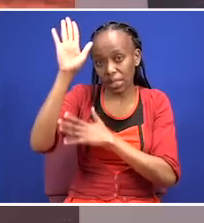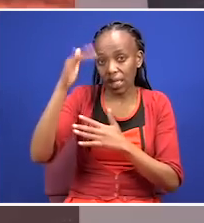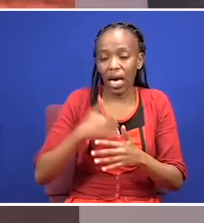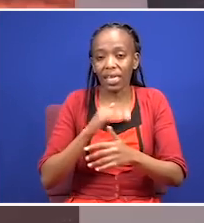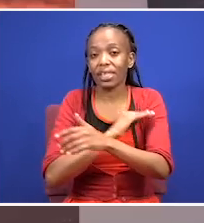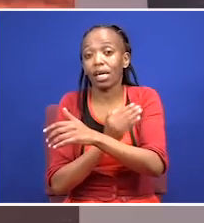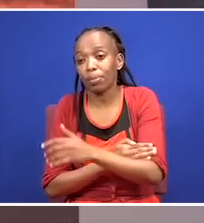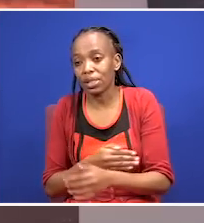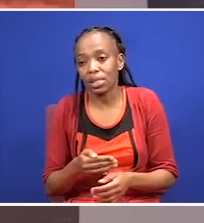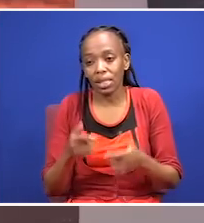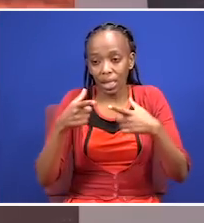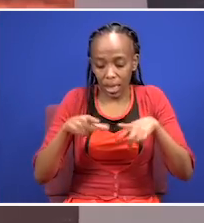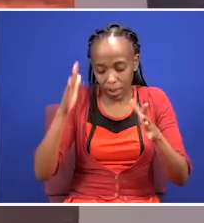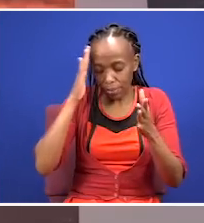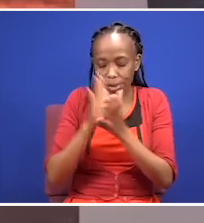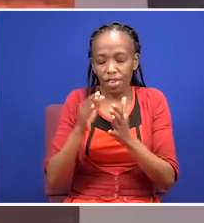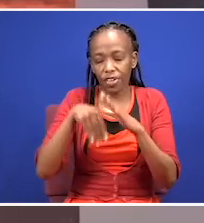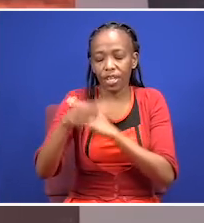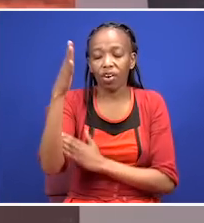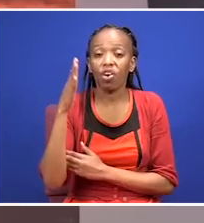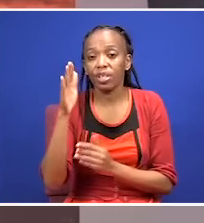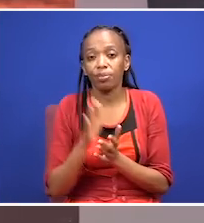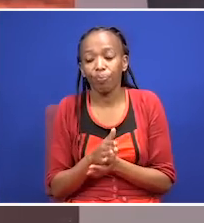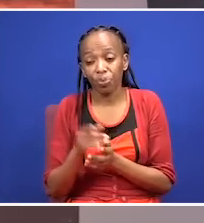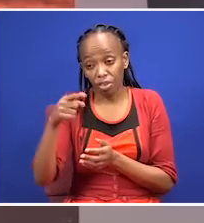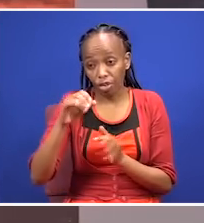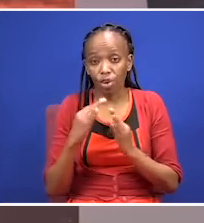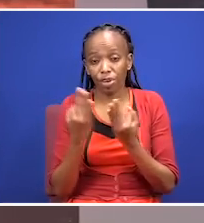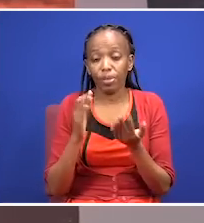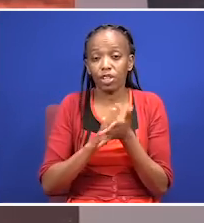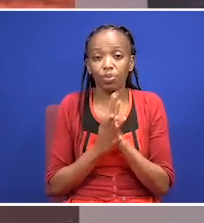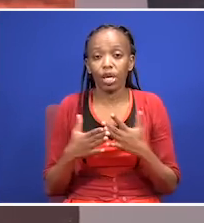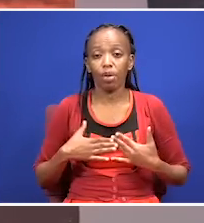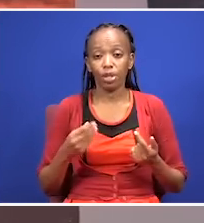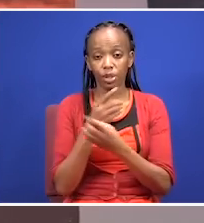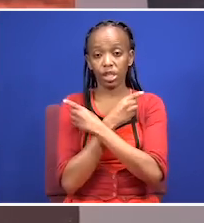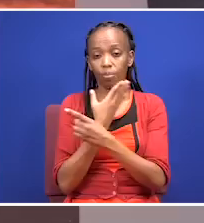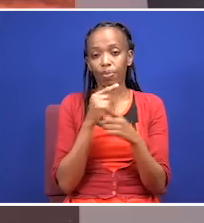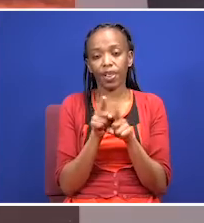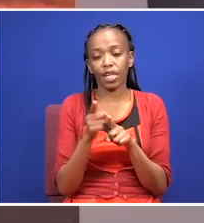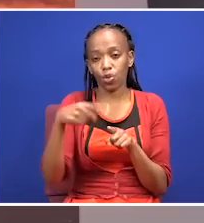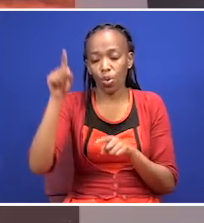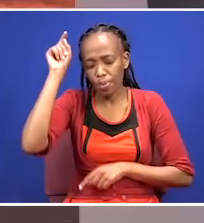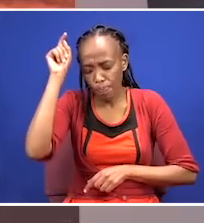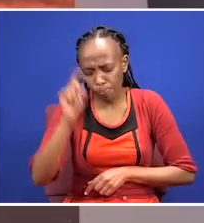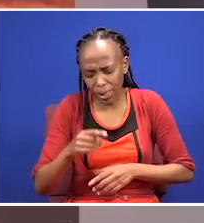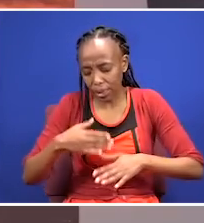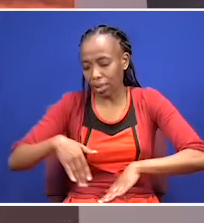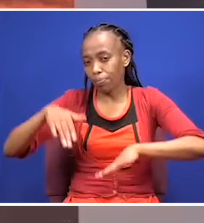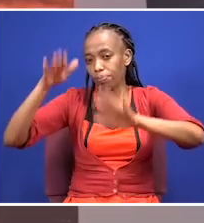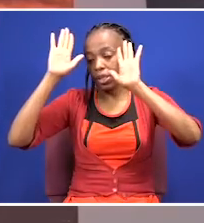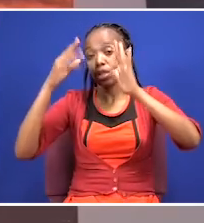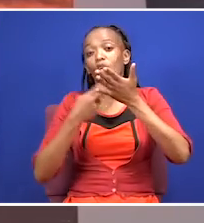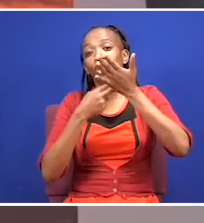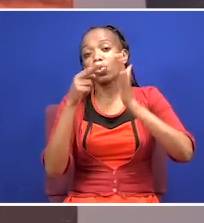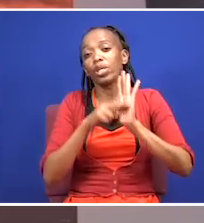capacity let's believe on him for our families to heal dear brethren we must submit to the